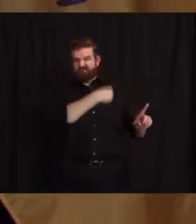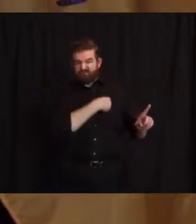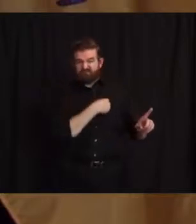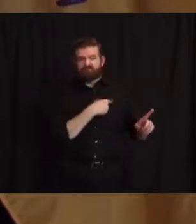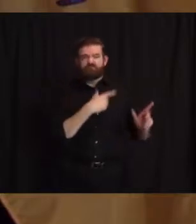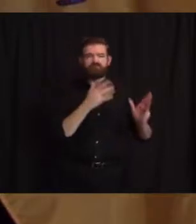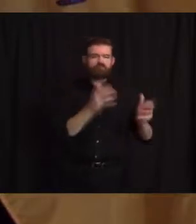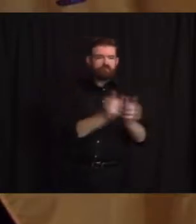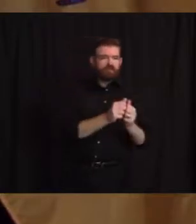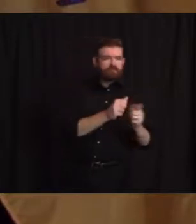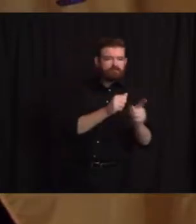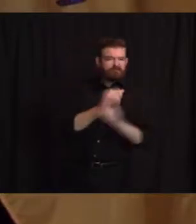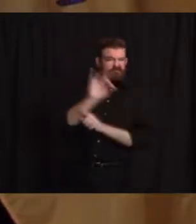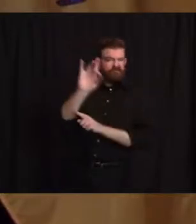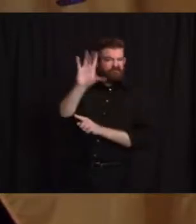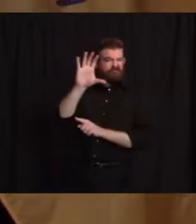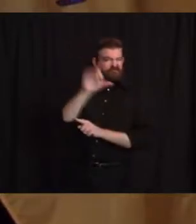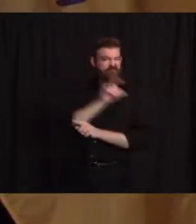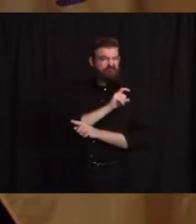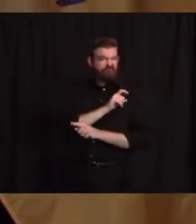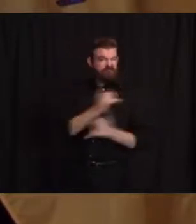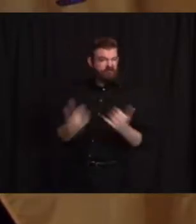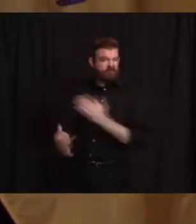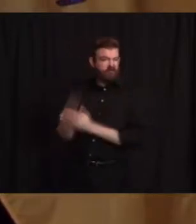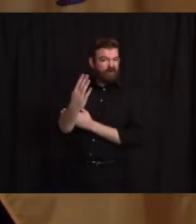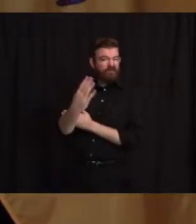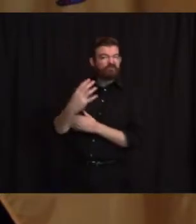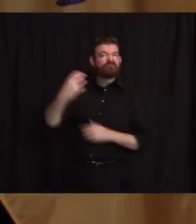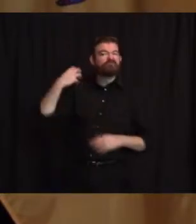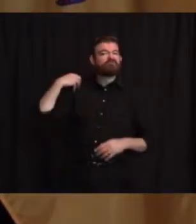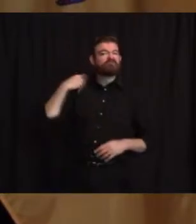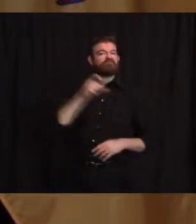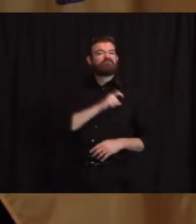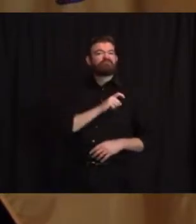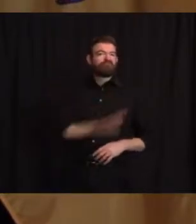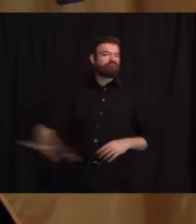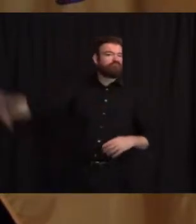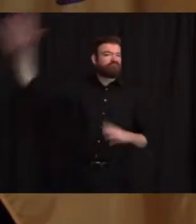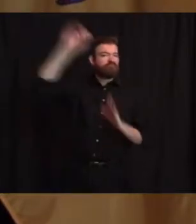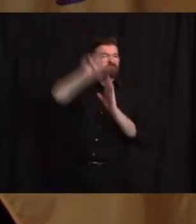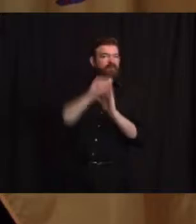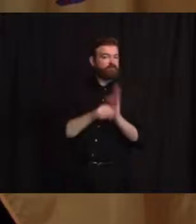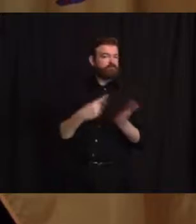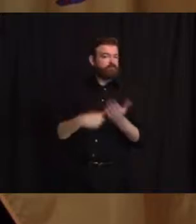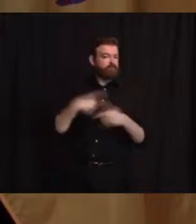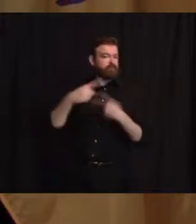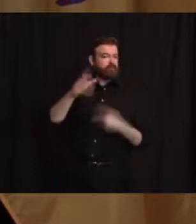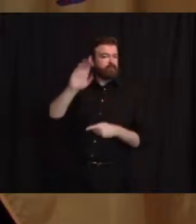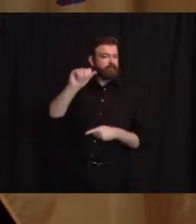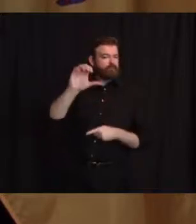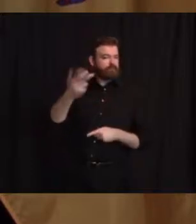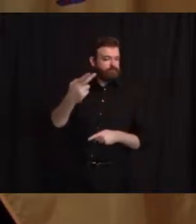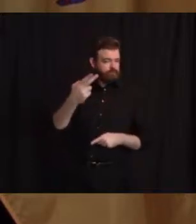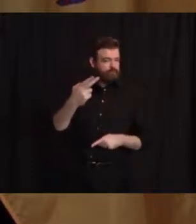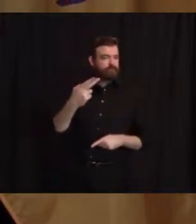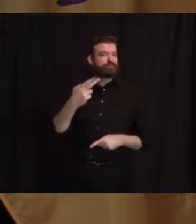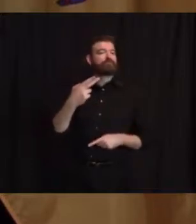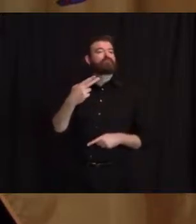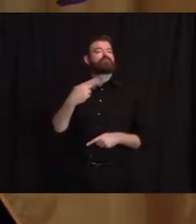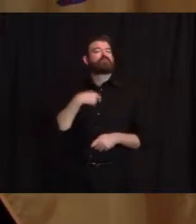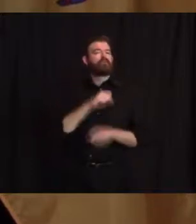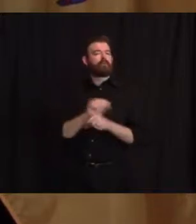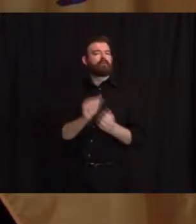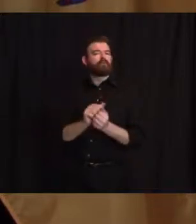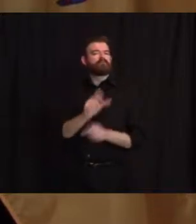state. The shore was a topic of discussion. We're working with the Police Training Commission on making sure we have enough special